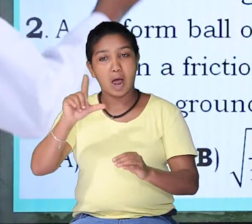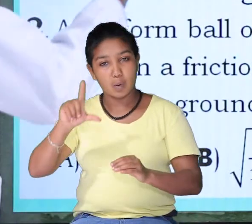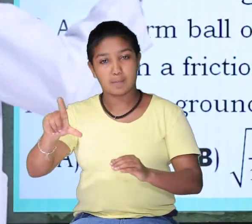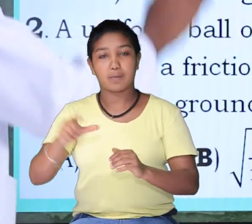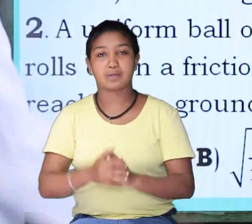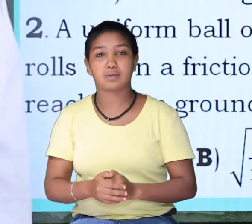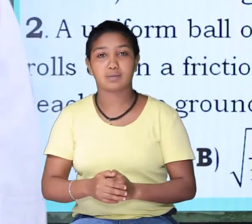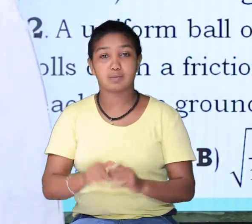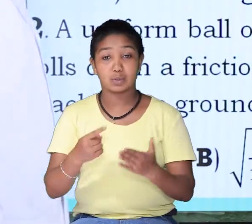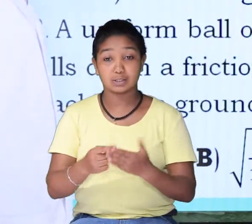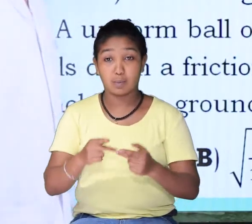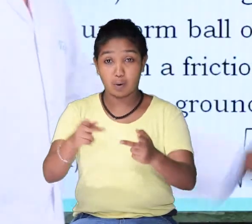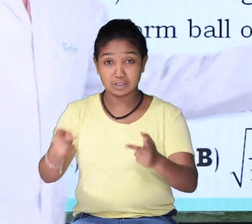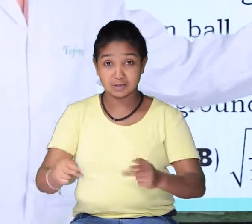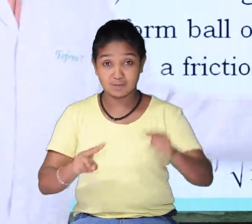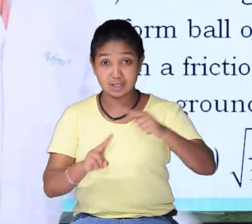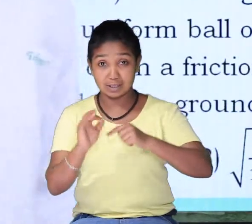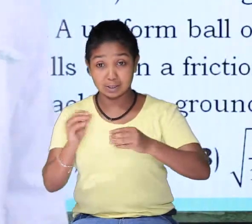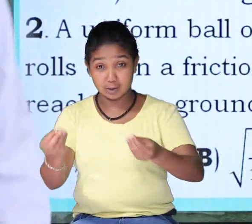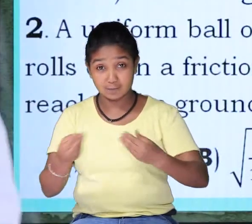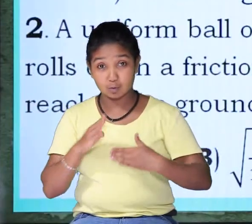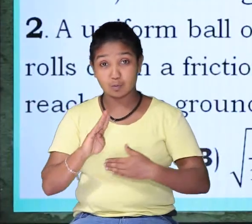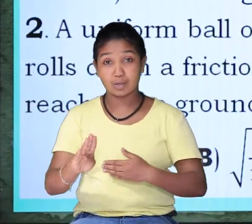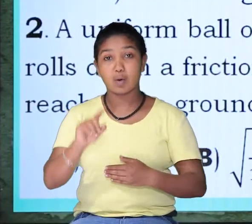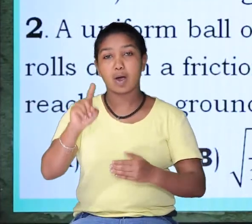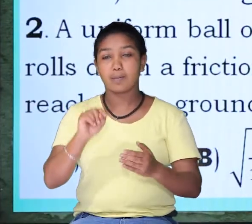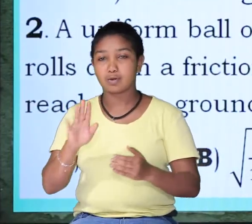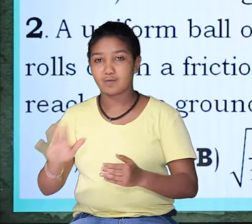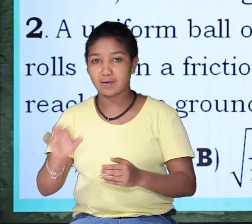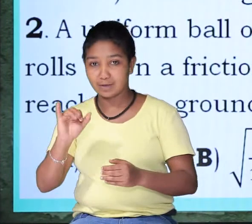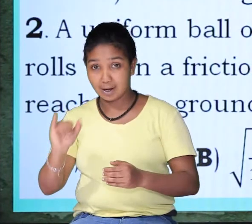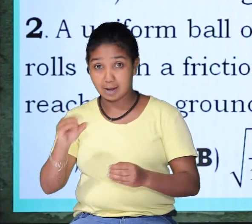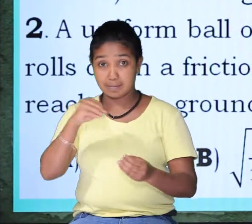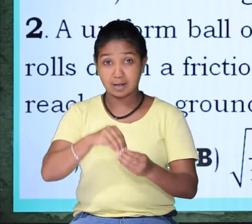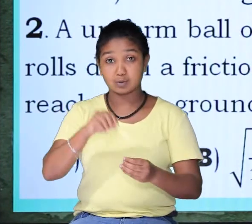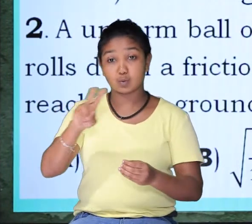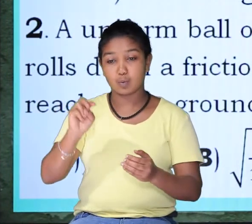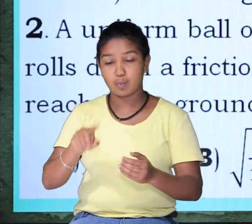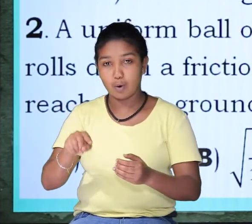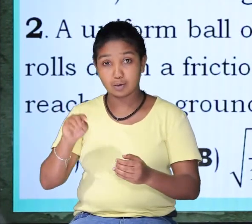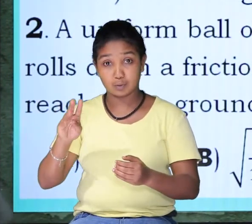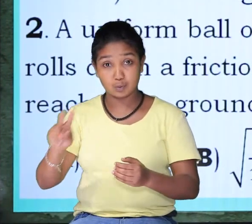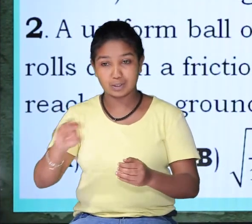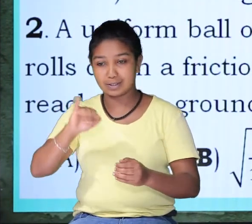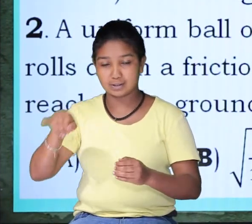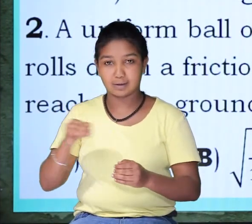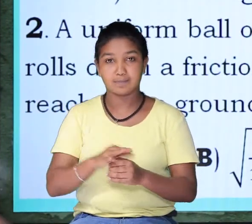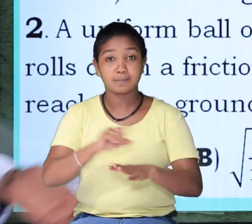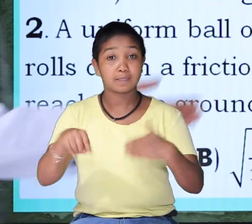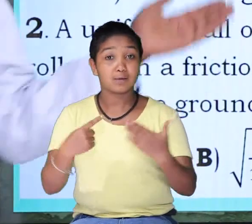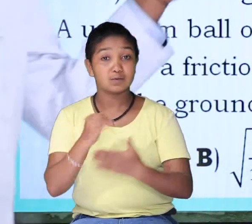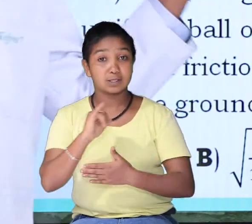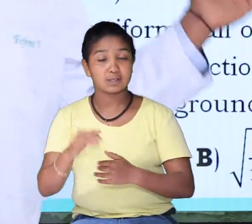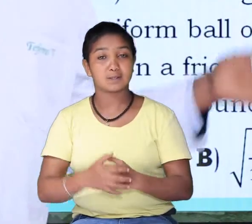momentum? When its position vector is given to be 1.5 in I plus 2.2 in the j. So